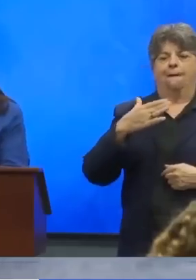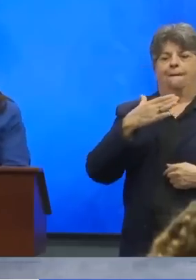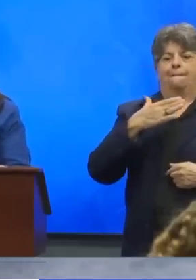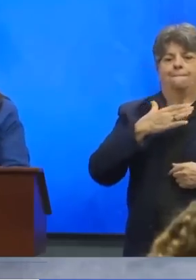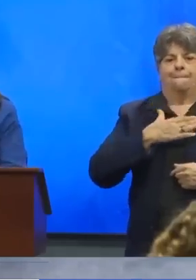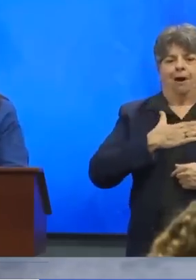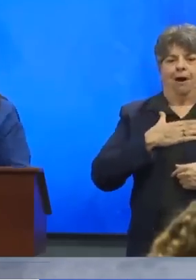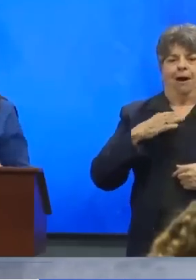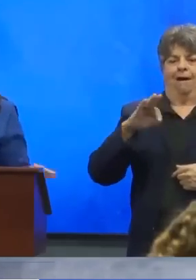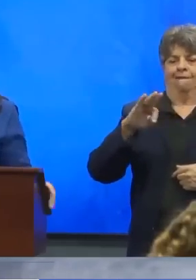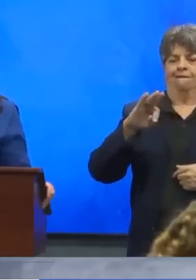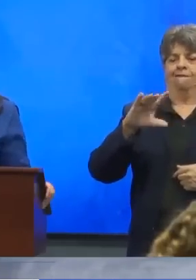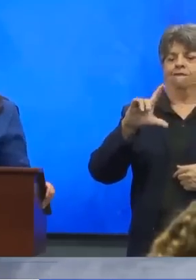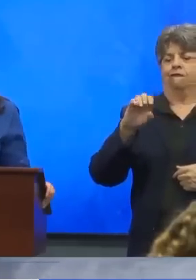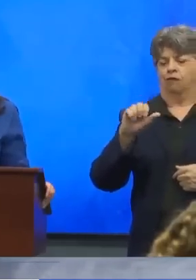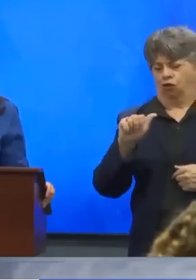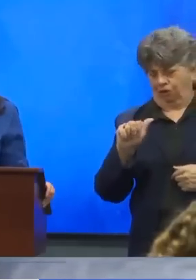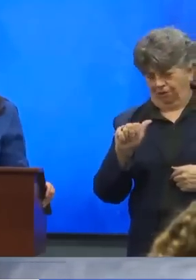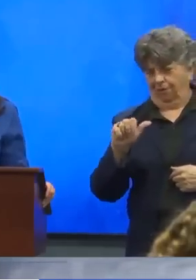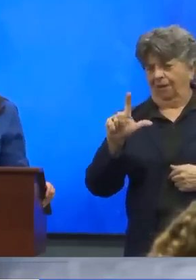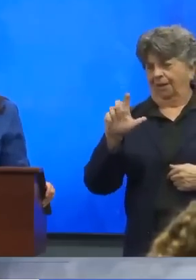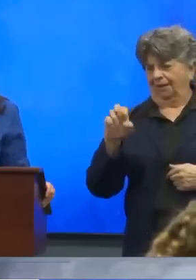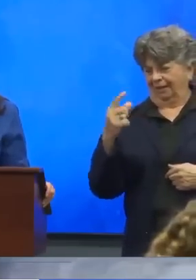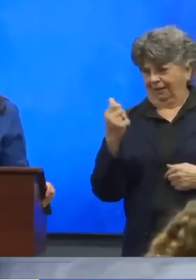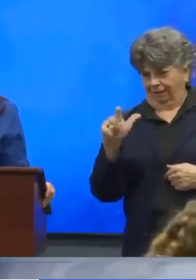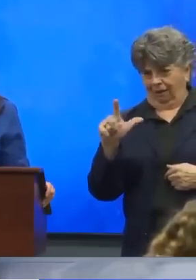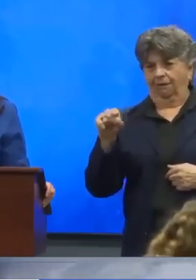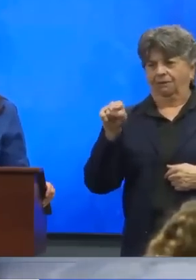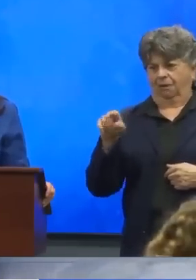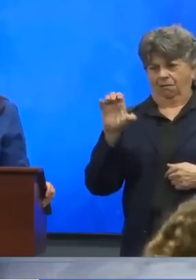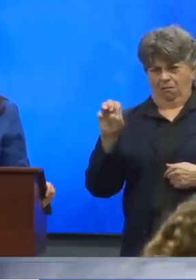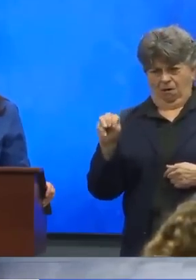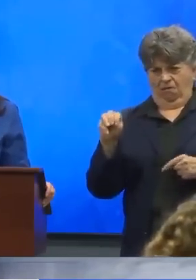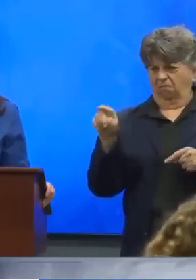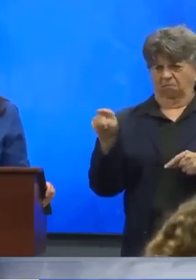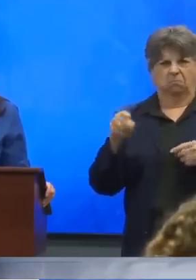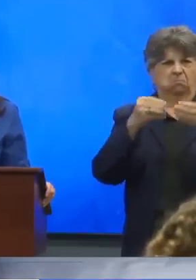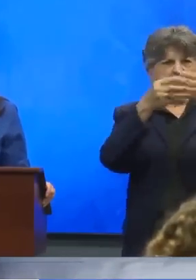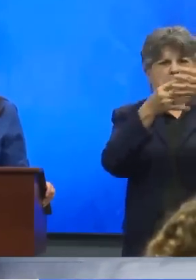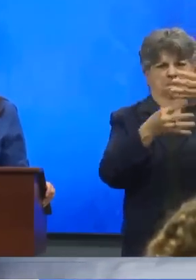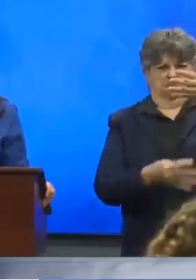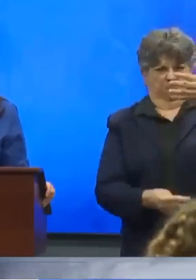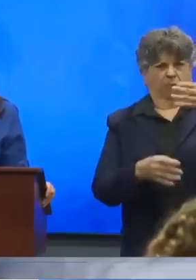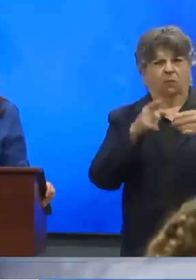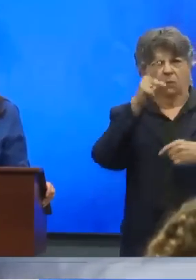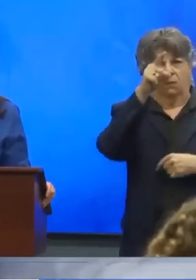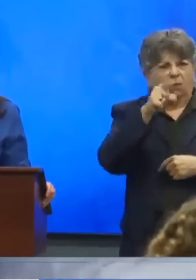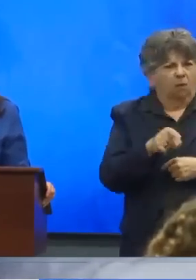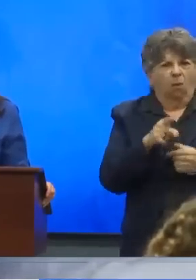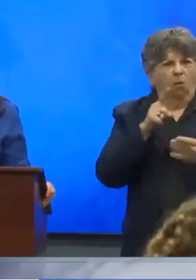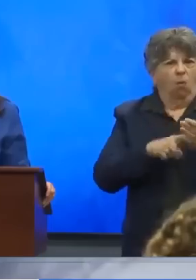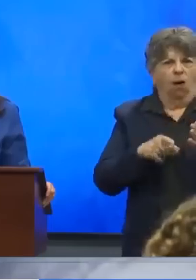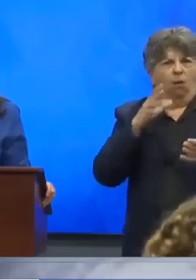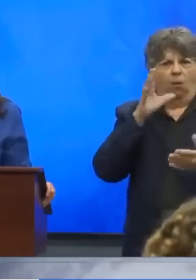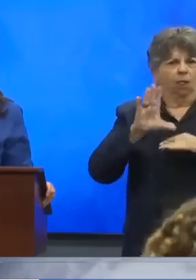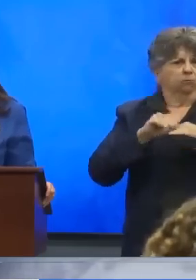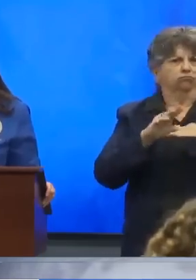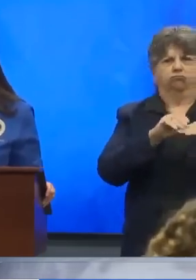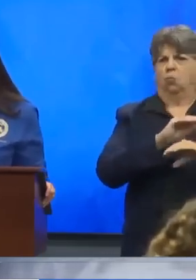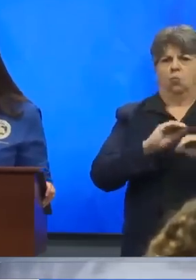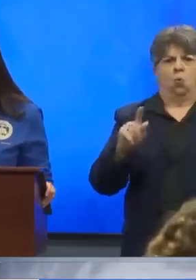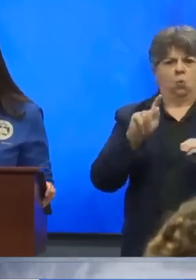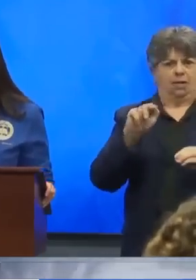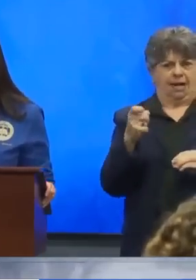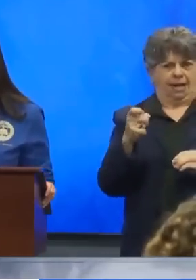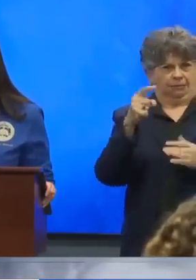to tarps, all of those supplies are protected under our price gouging statute. So as soon